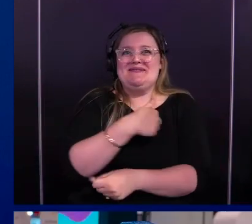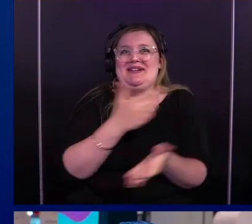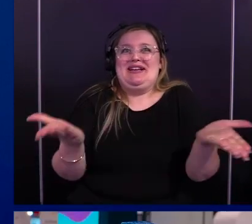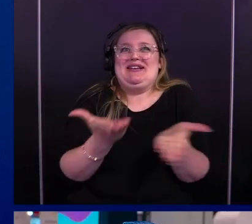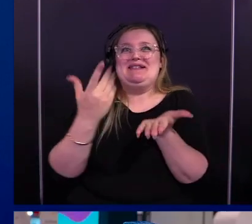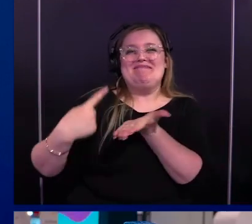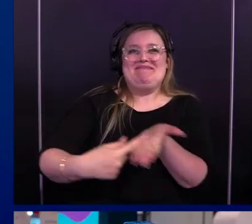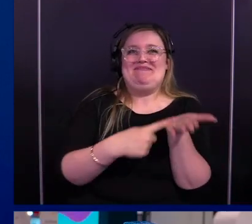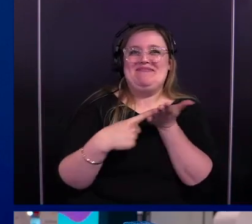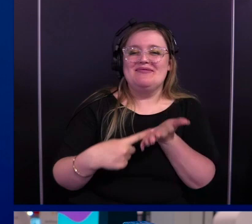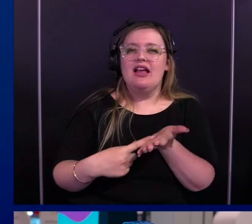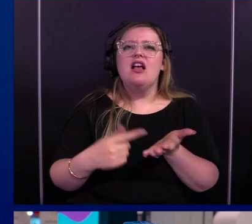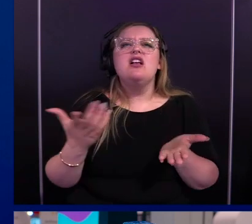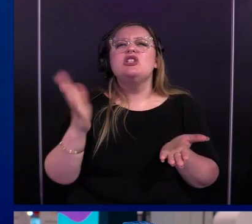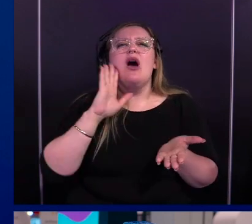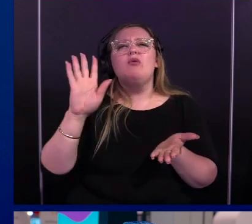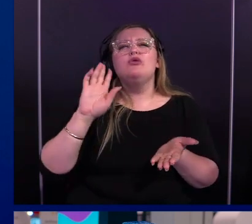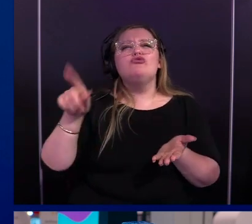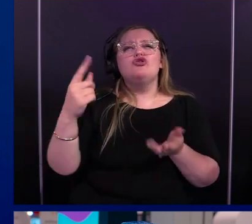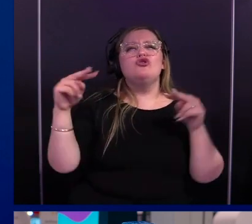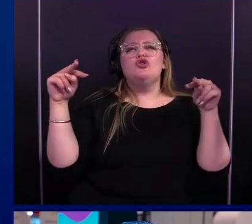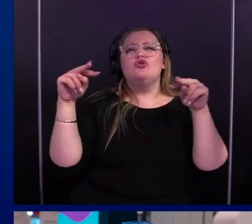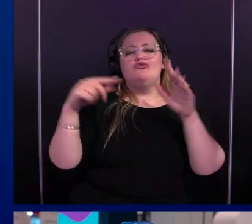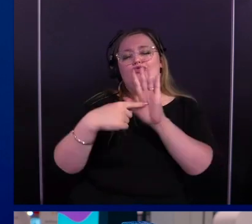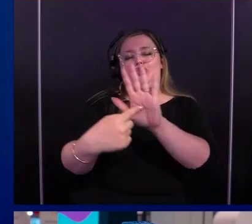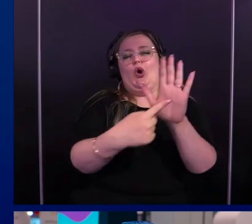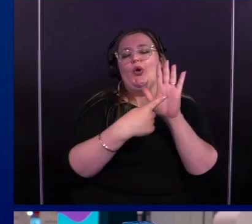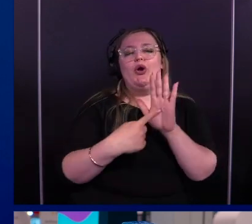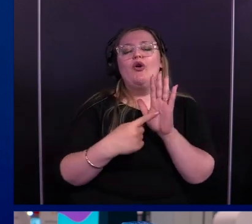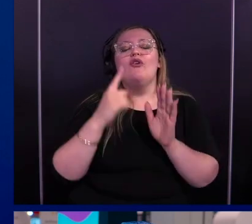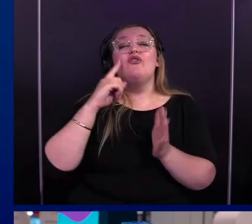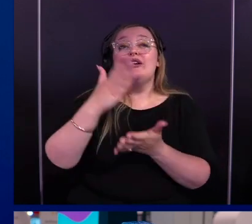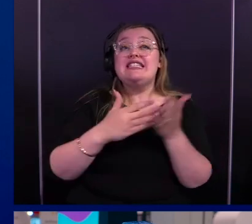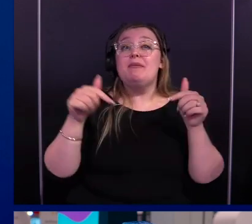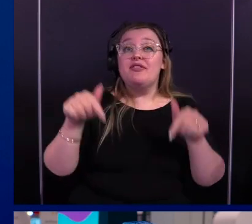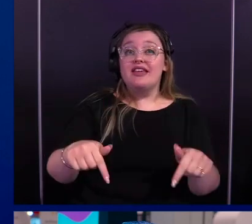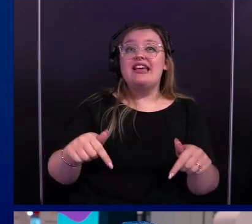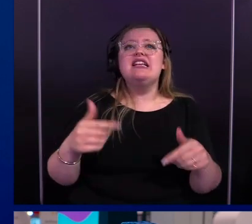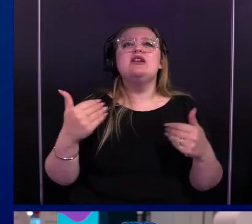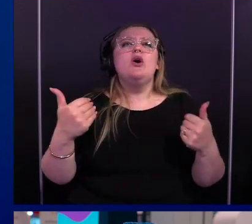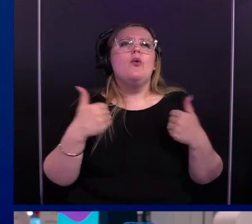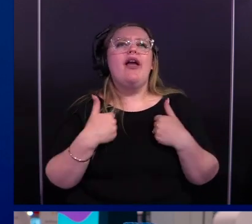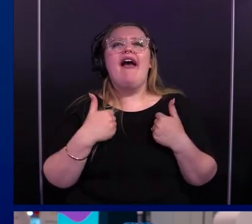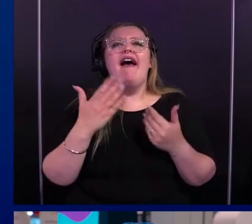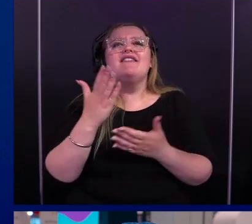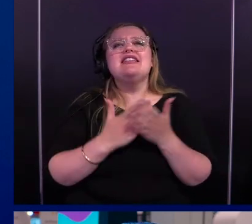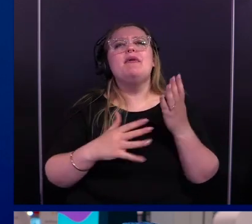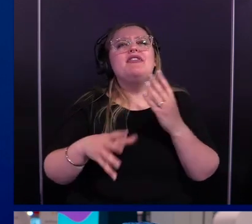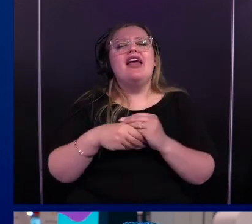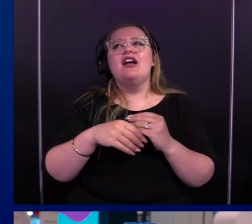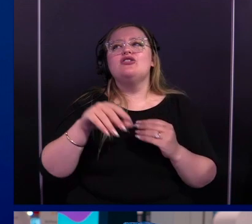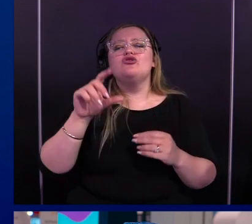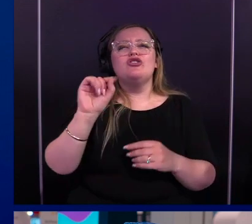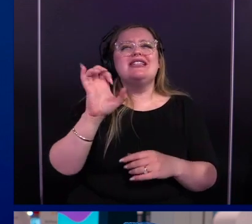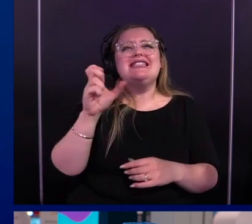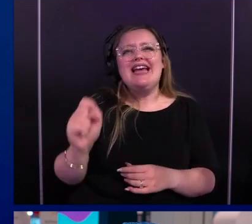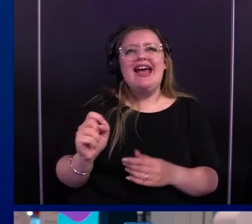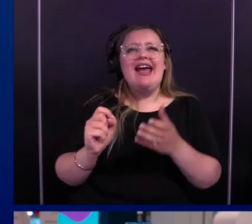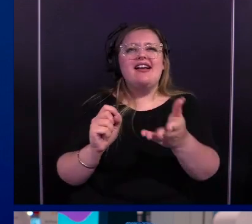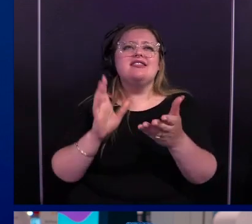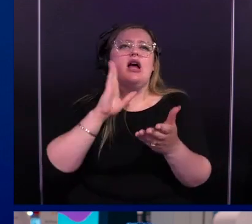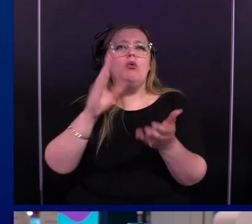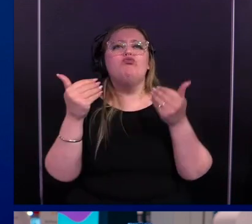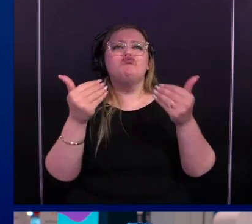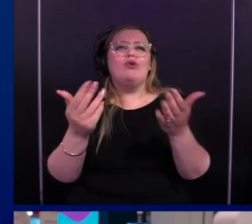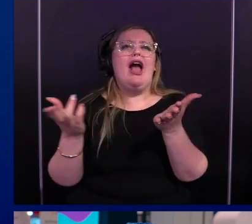in, I'll just kind of show you in some of these. We will often have, you know, just some of the extra text here. Let me go ahead and enroll in